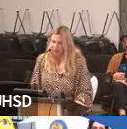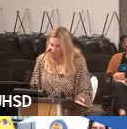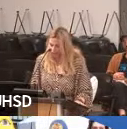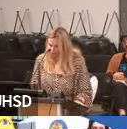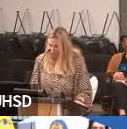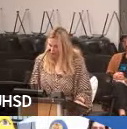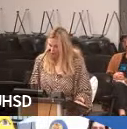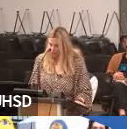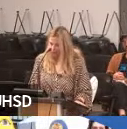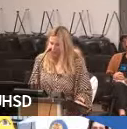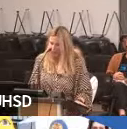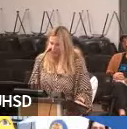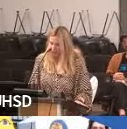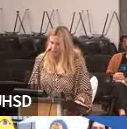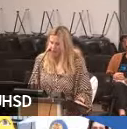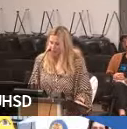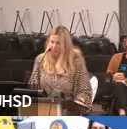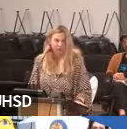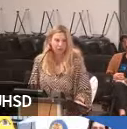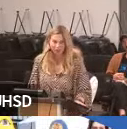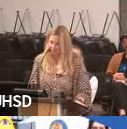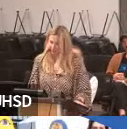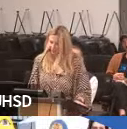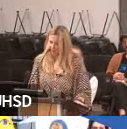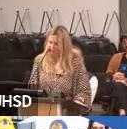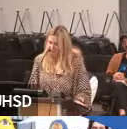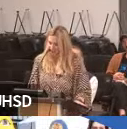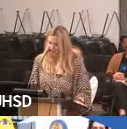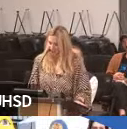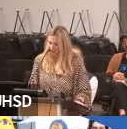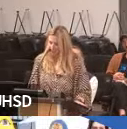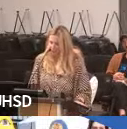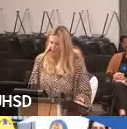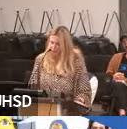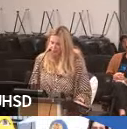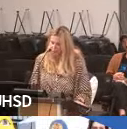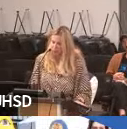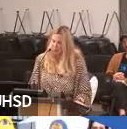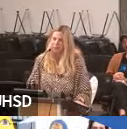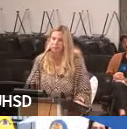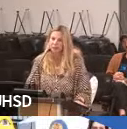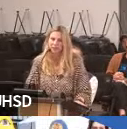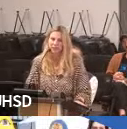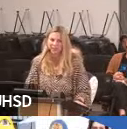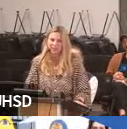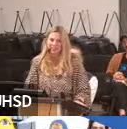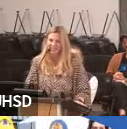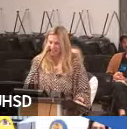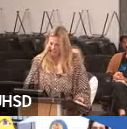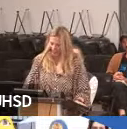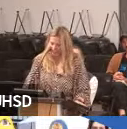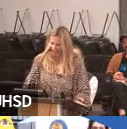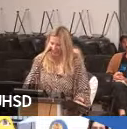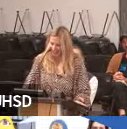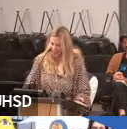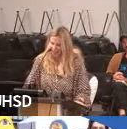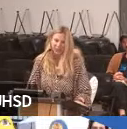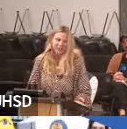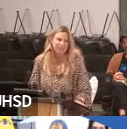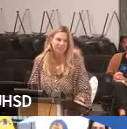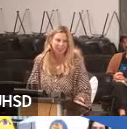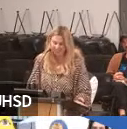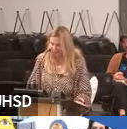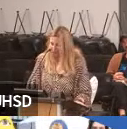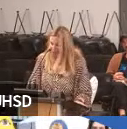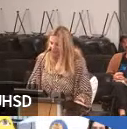valued, and they have friends and trusted teachers that they can turn to right from the start. And next, I'm going to invite